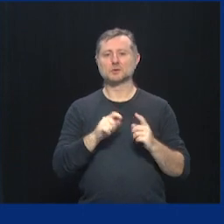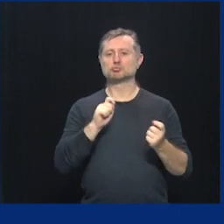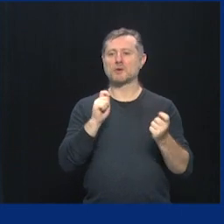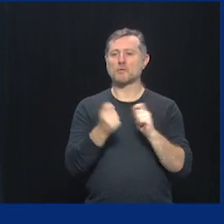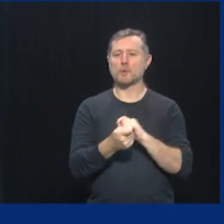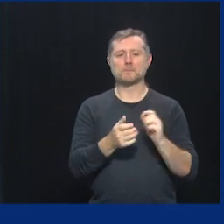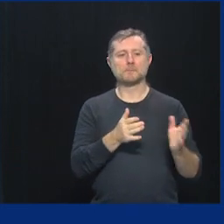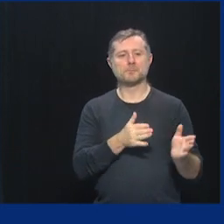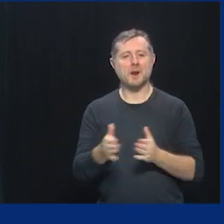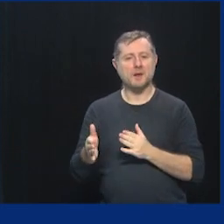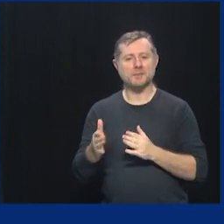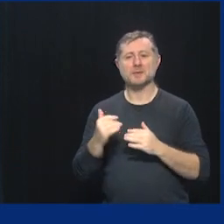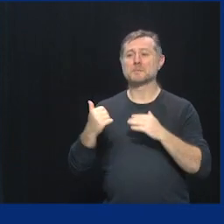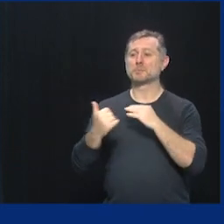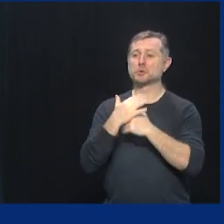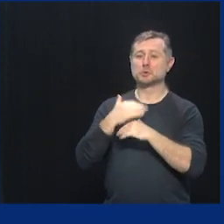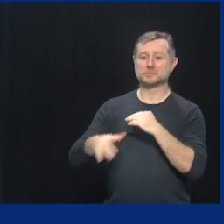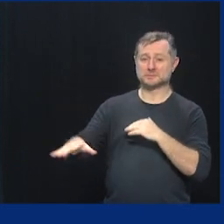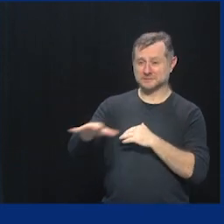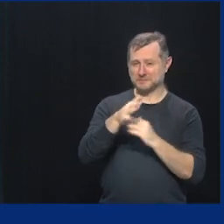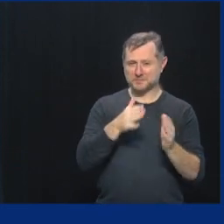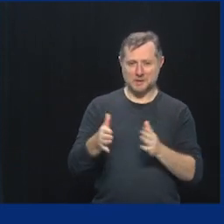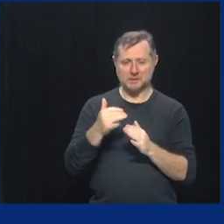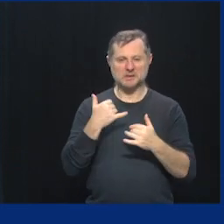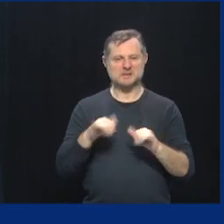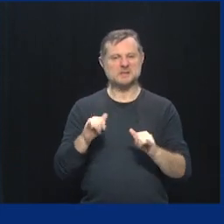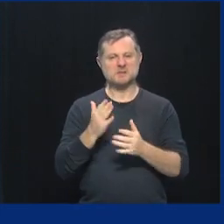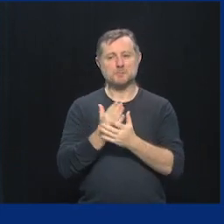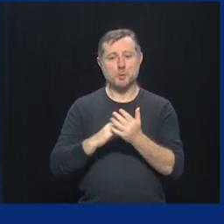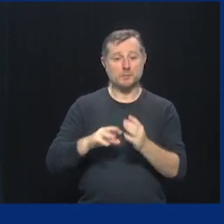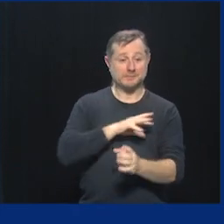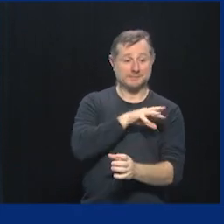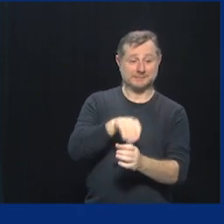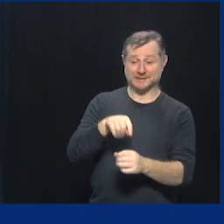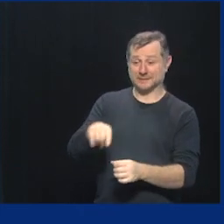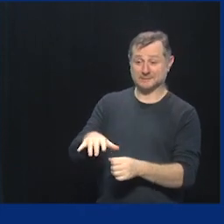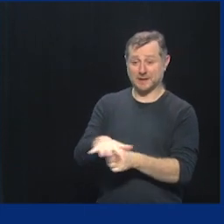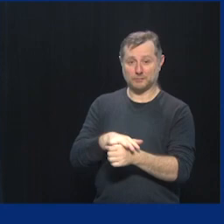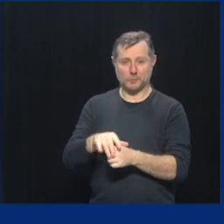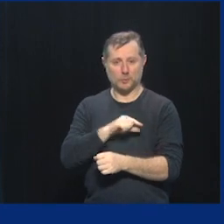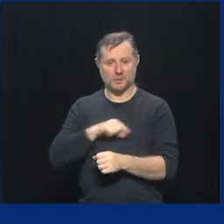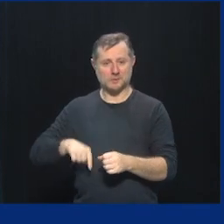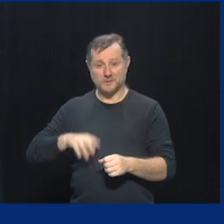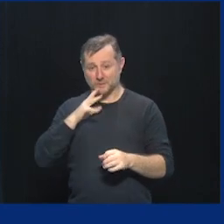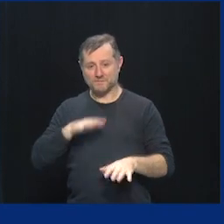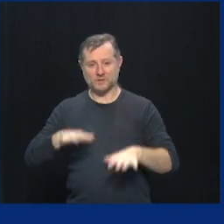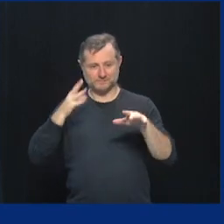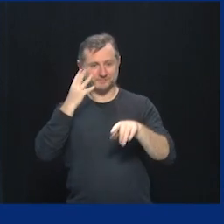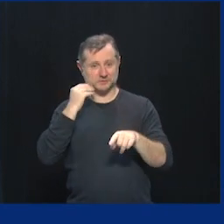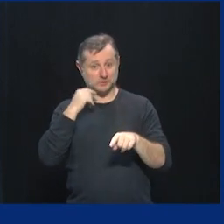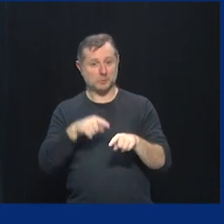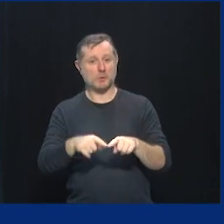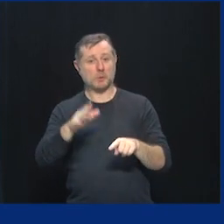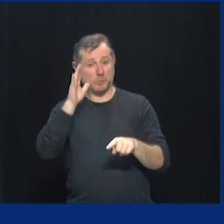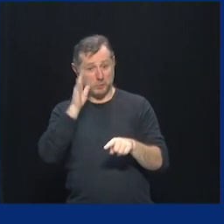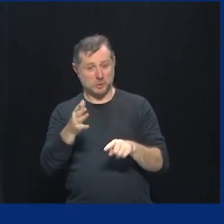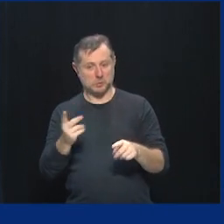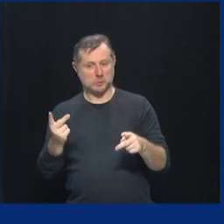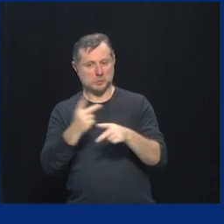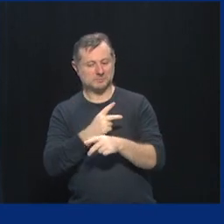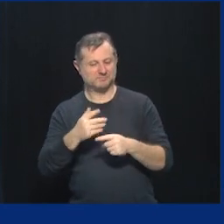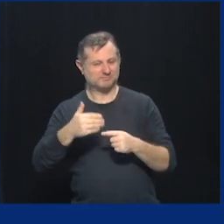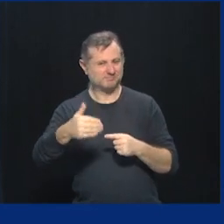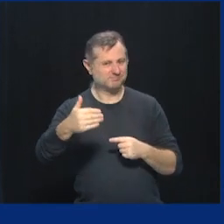parts of this borough that historically have flooded, and it's only going to get worse. And unfortunately, if we do